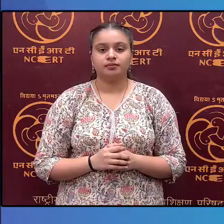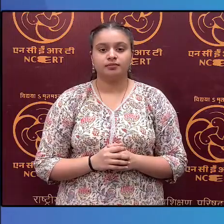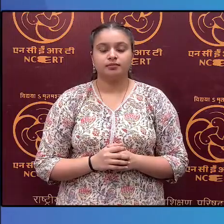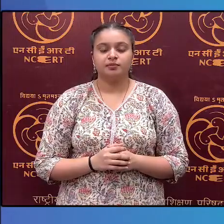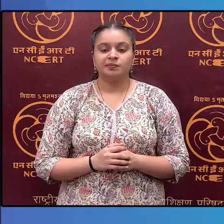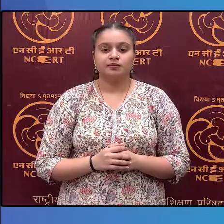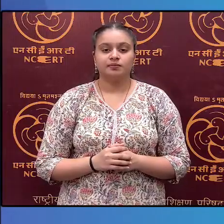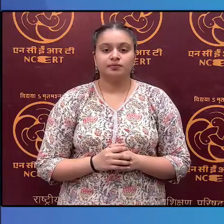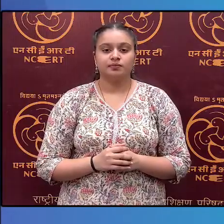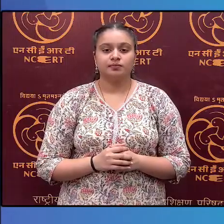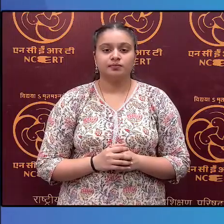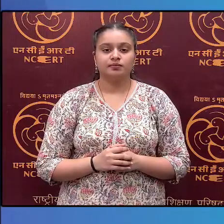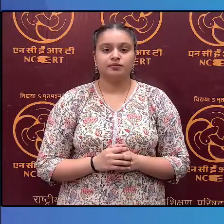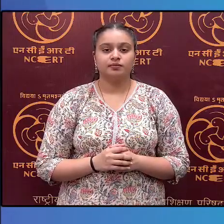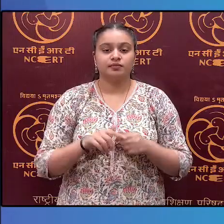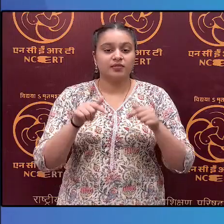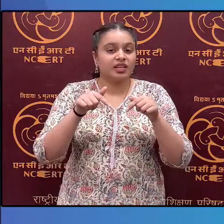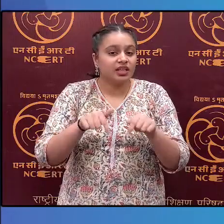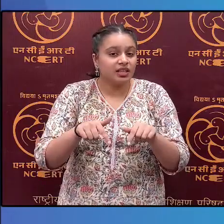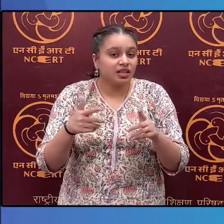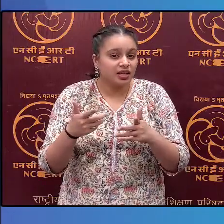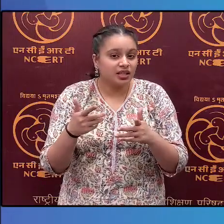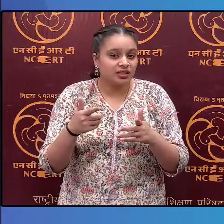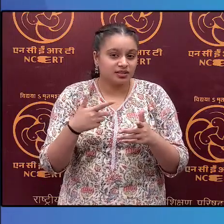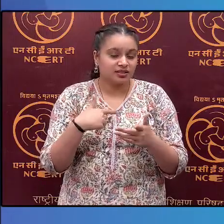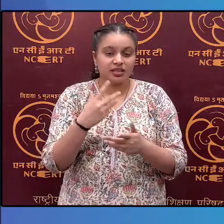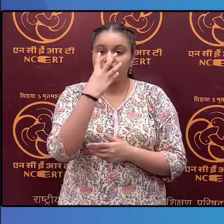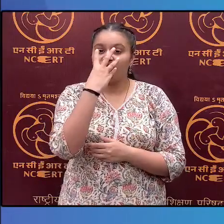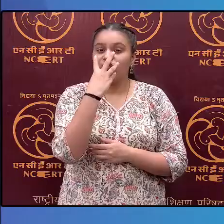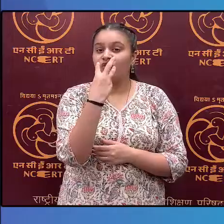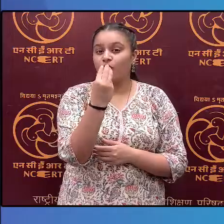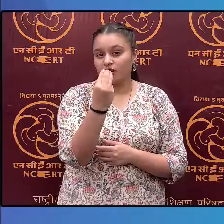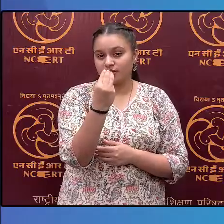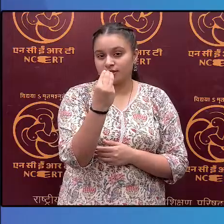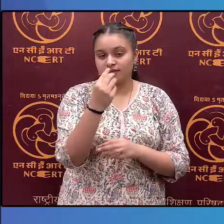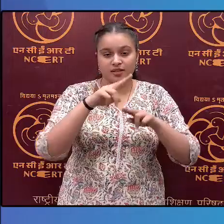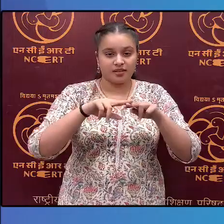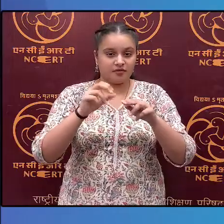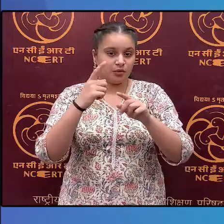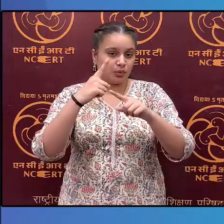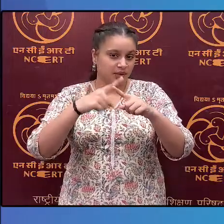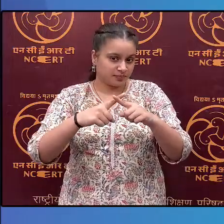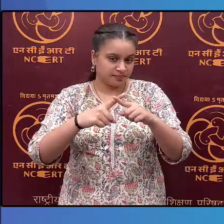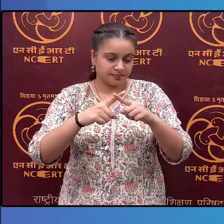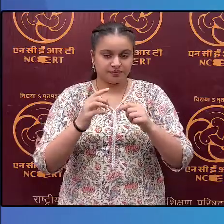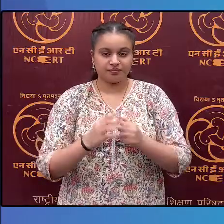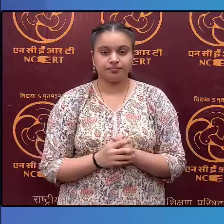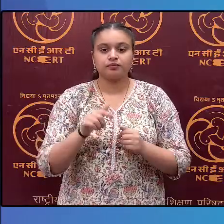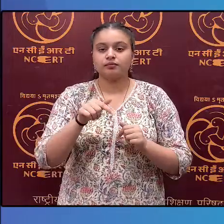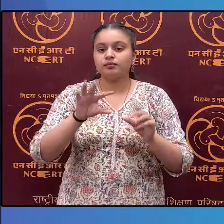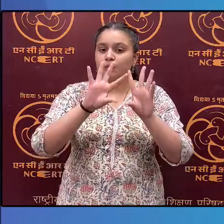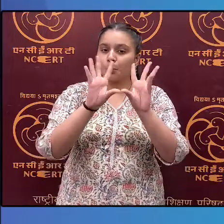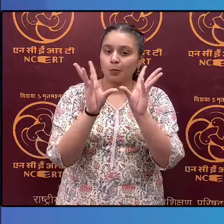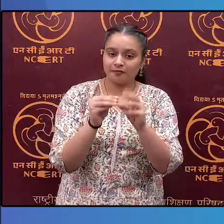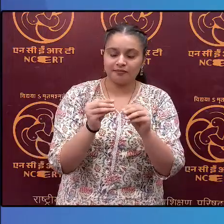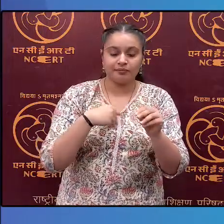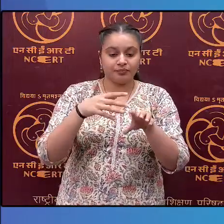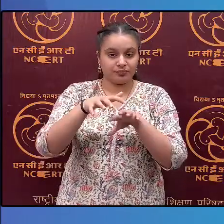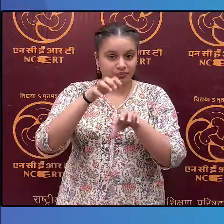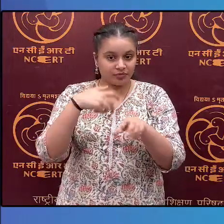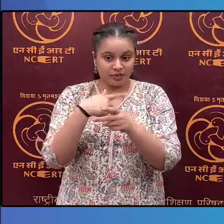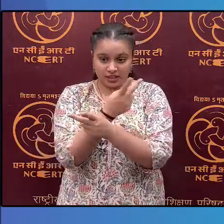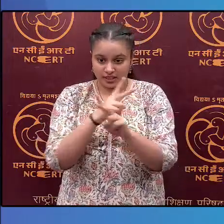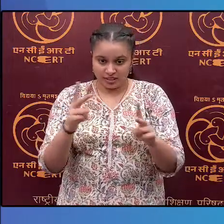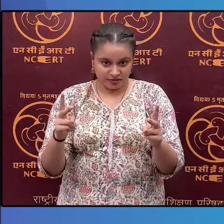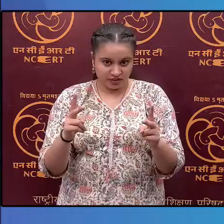This is I will tell you, this is a fox. Yes, absolutely. This is a fox. So these all animals, as you can